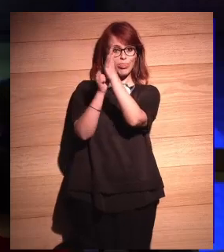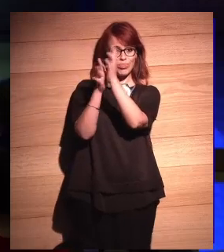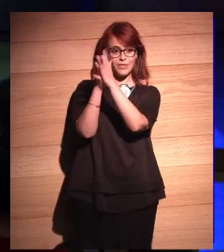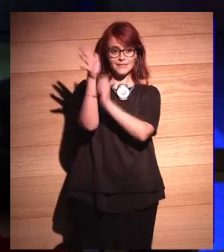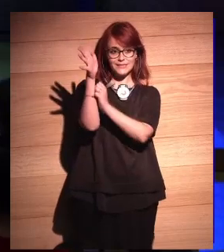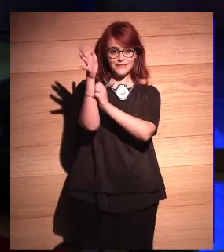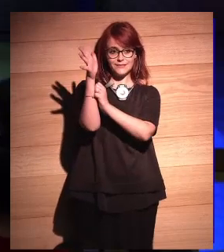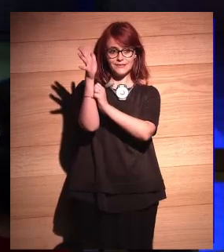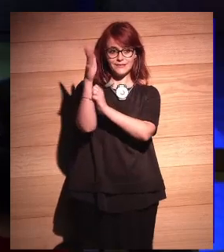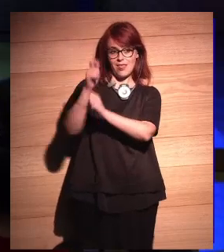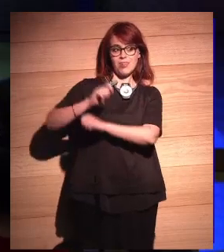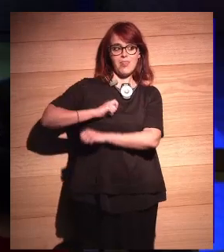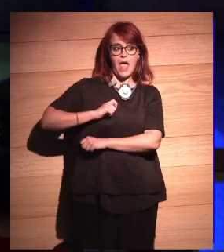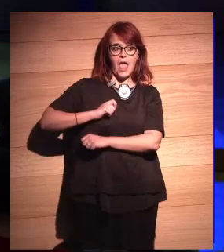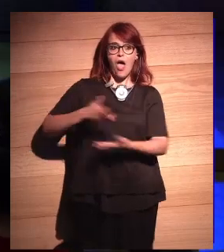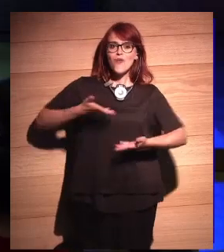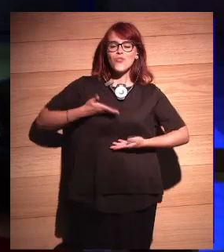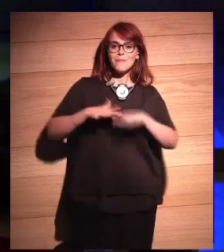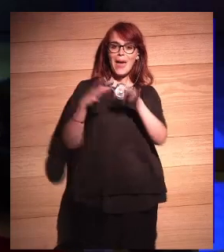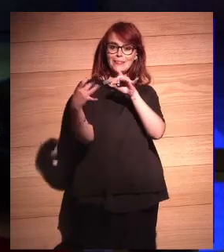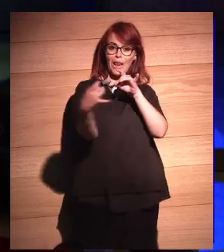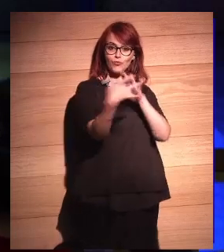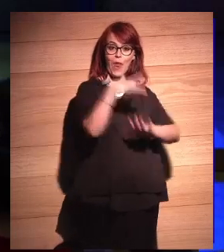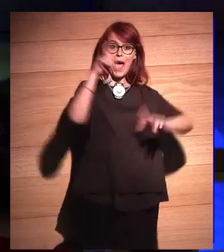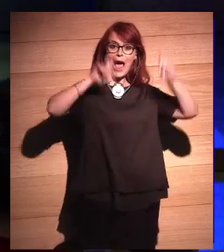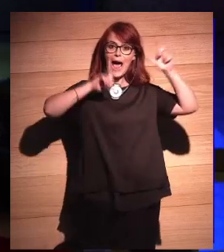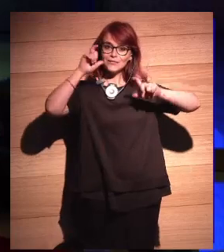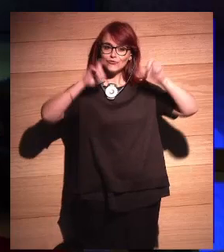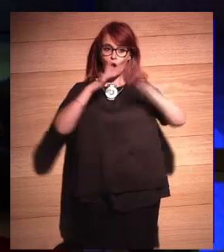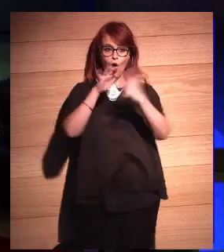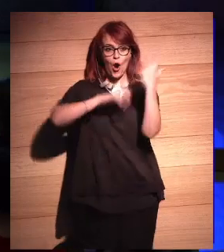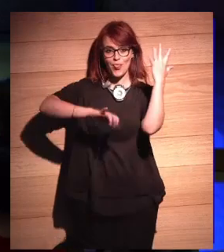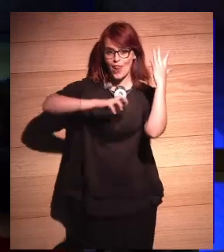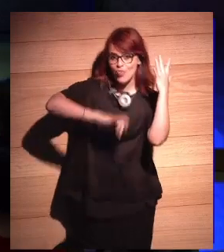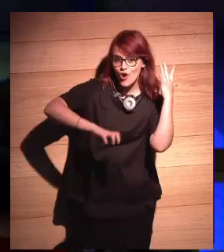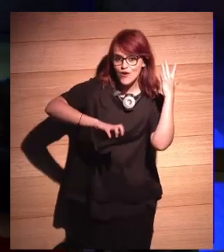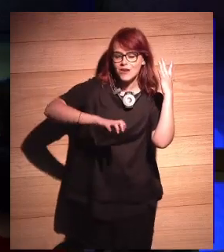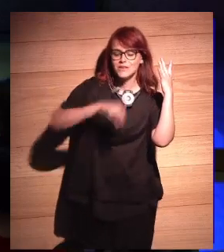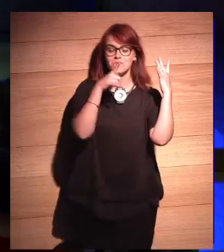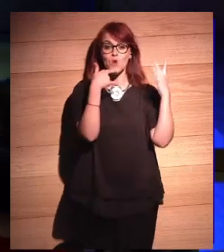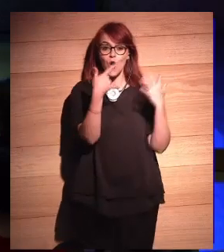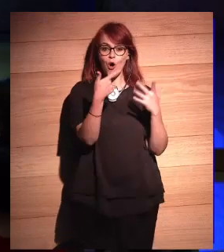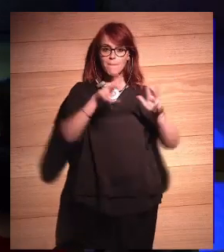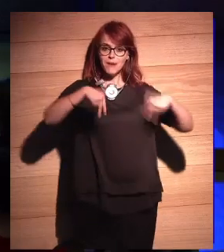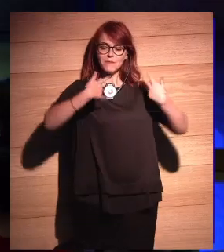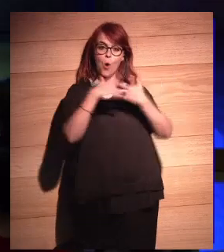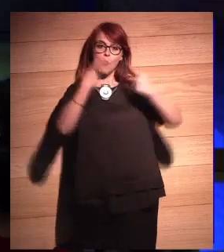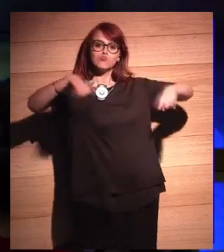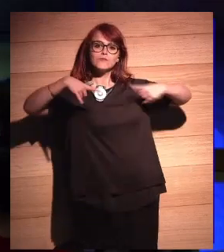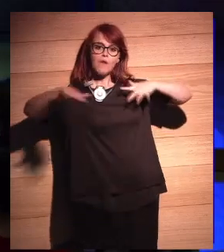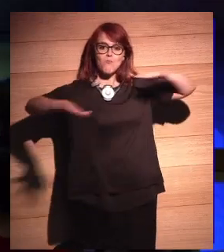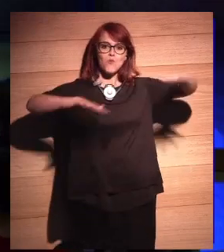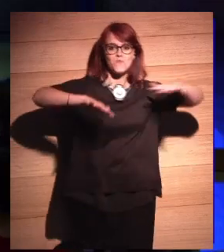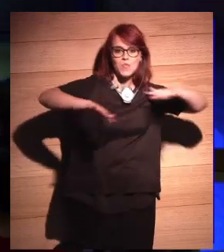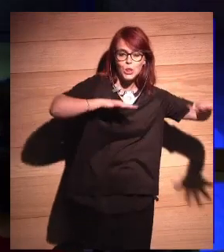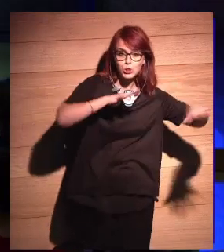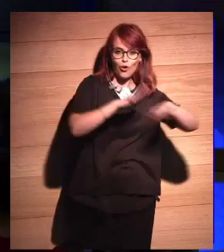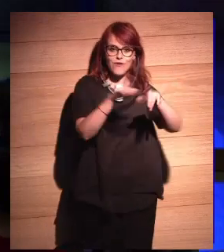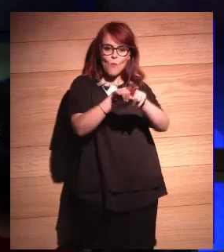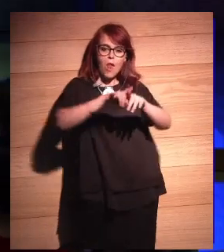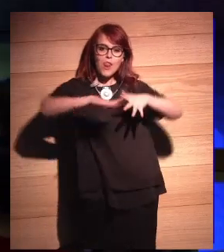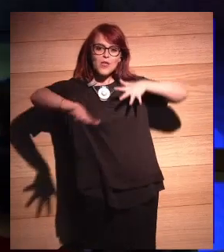that help me gesturally interact with my computer so that I can make music on the move, in the flow, and more humanly,